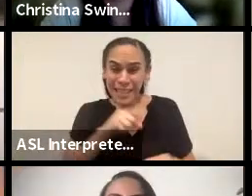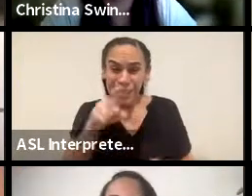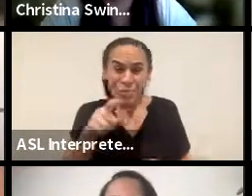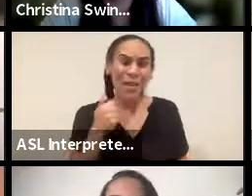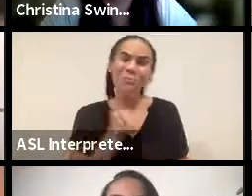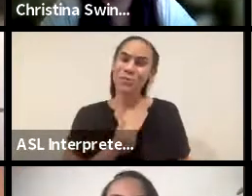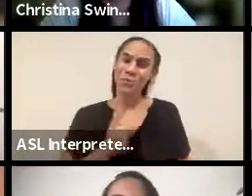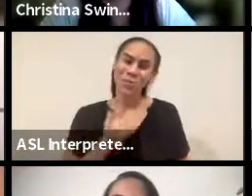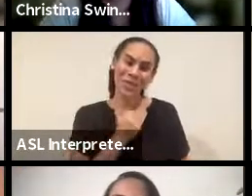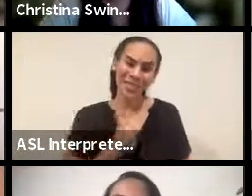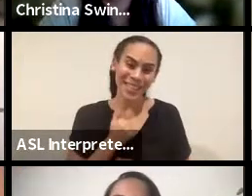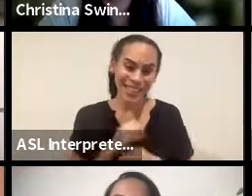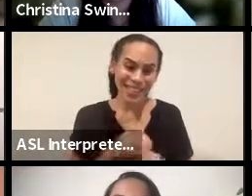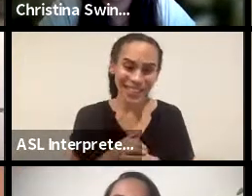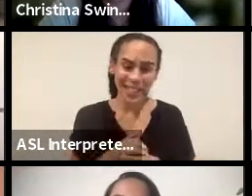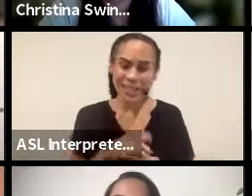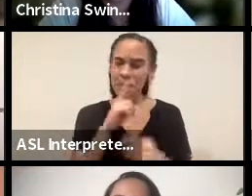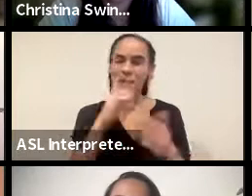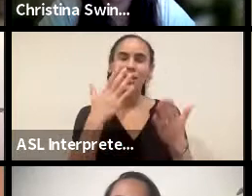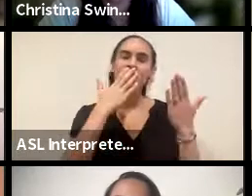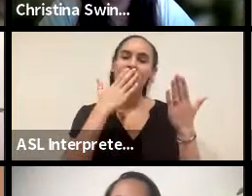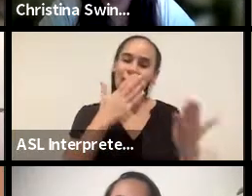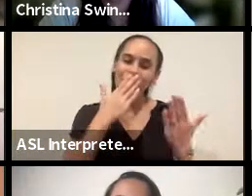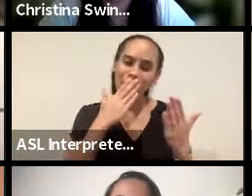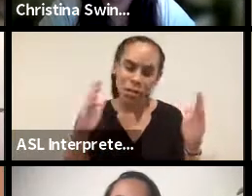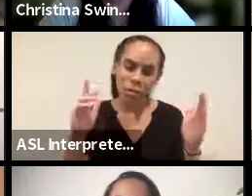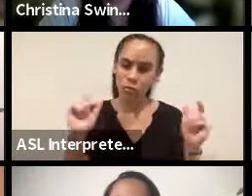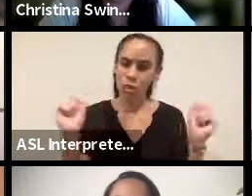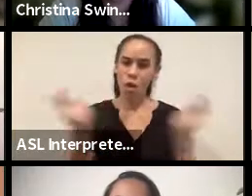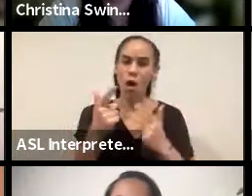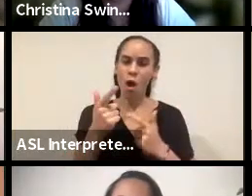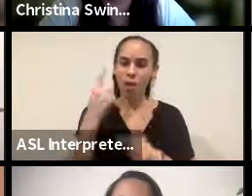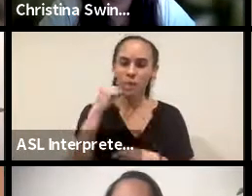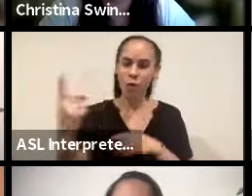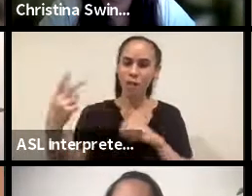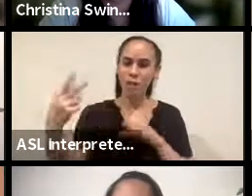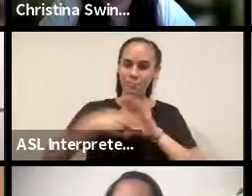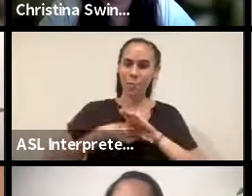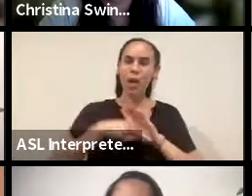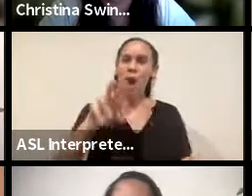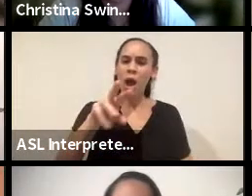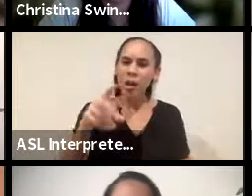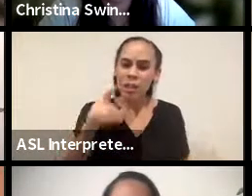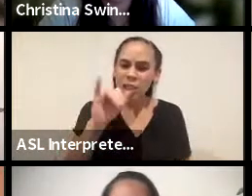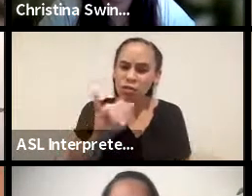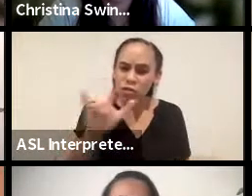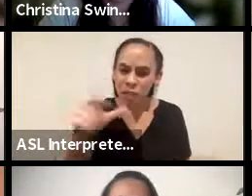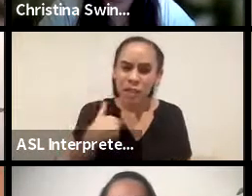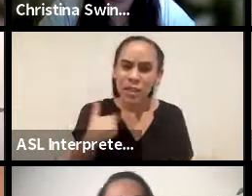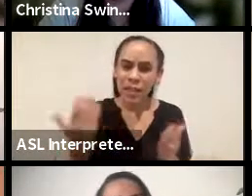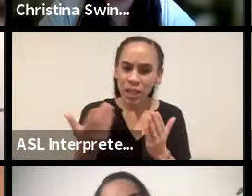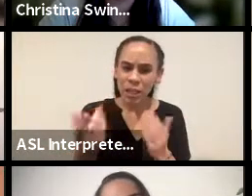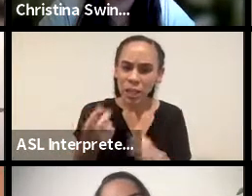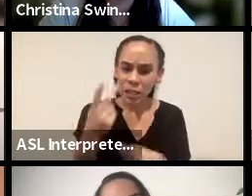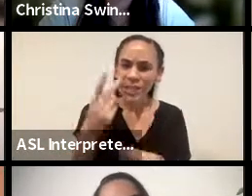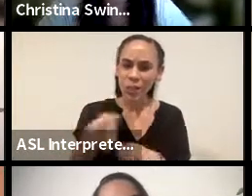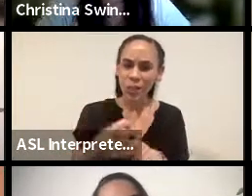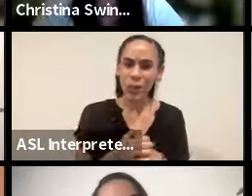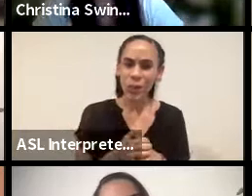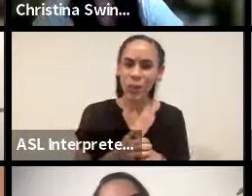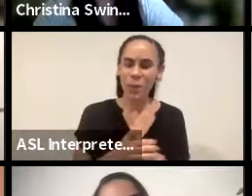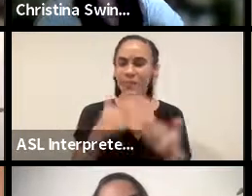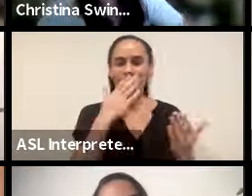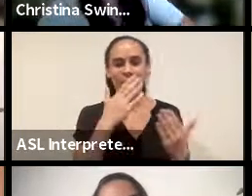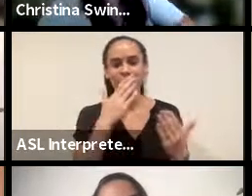So, but thank you all for being there over the years. Oh, there you are, Jill. You are here. I see you. So